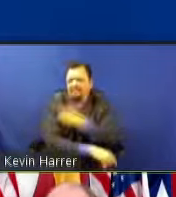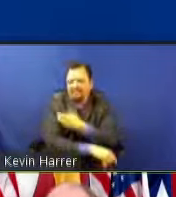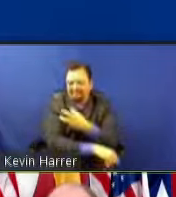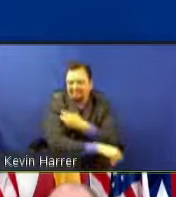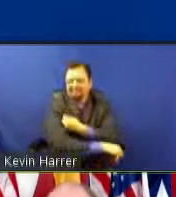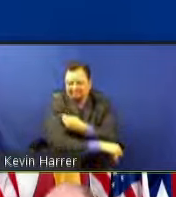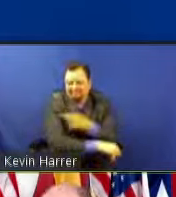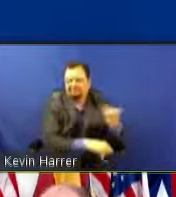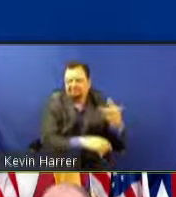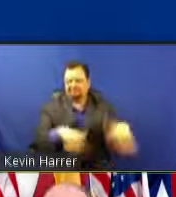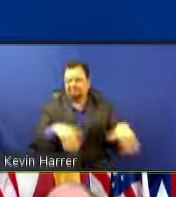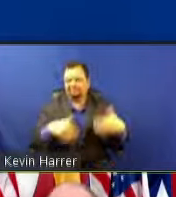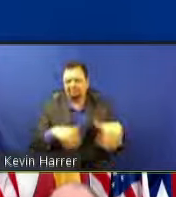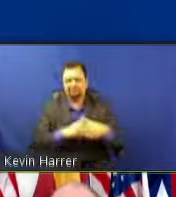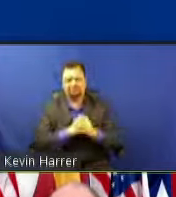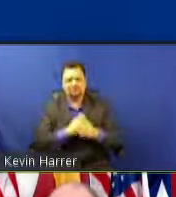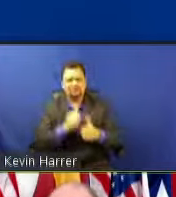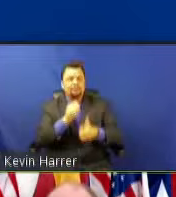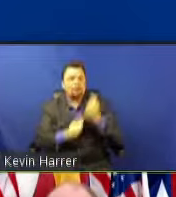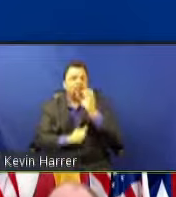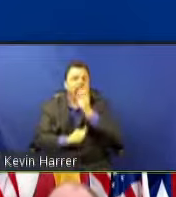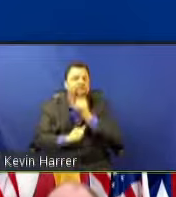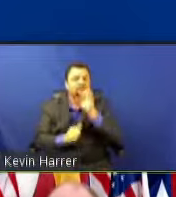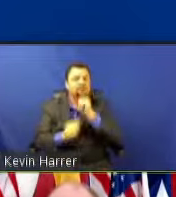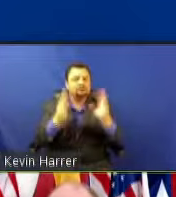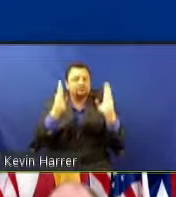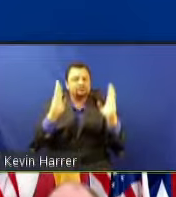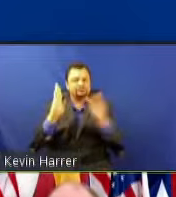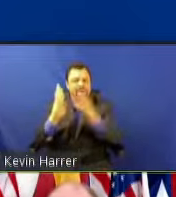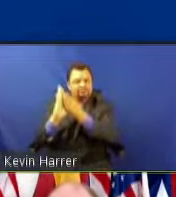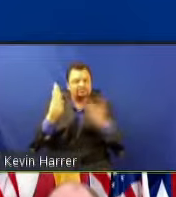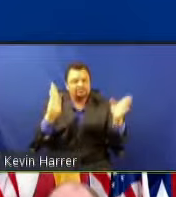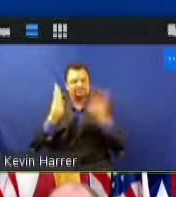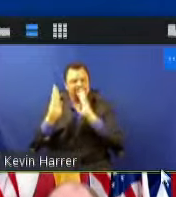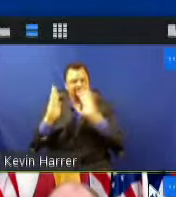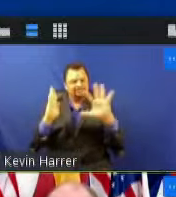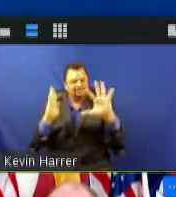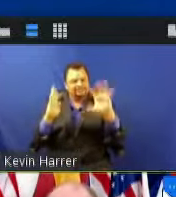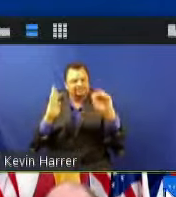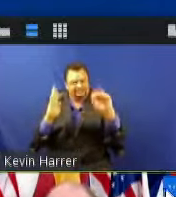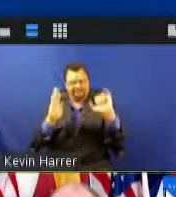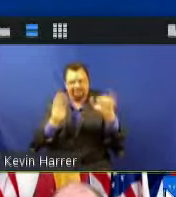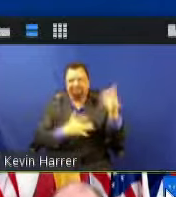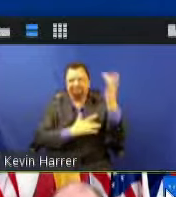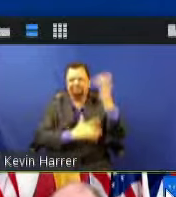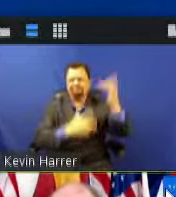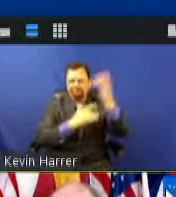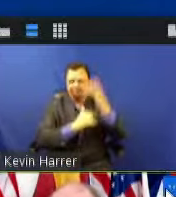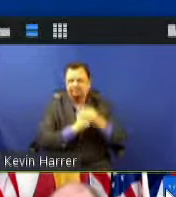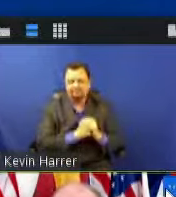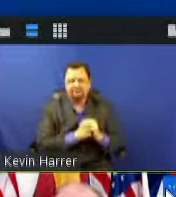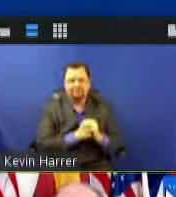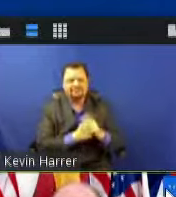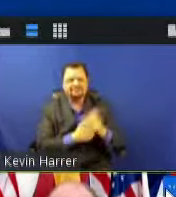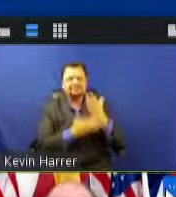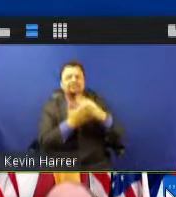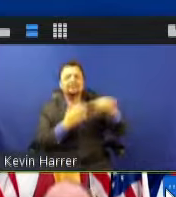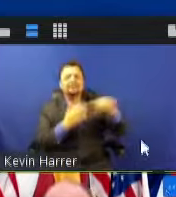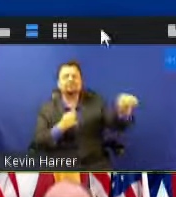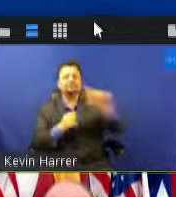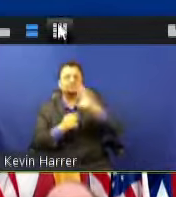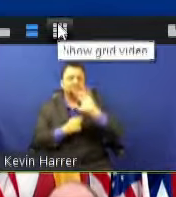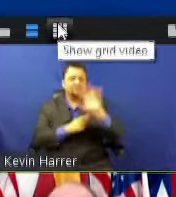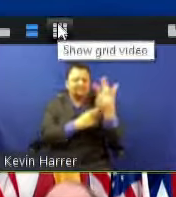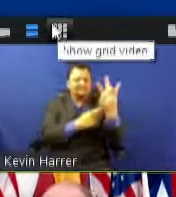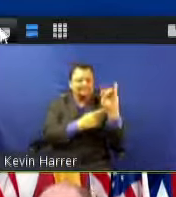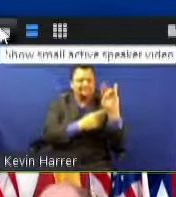who are vaccinated and hospitalized is in the mid 70s, which again speaks to the need to get the booster to those in their 70s and 80s. We only